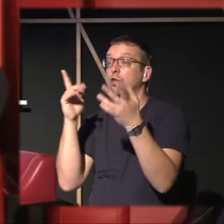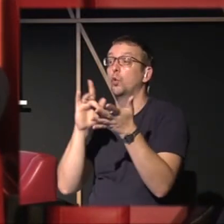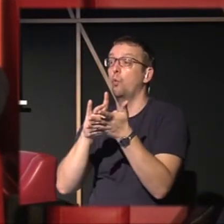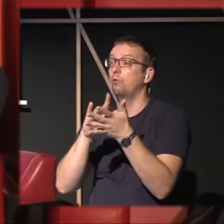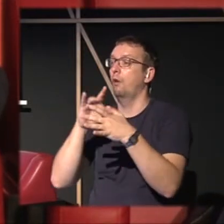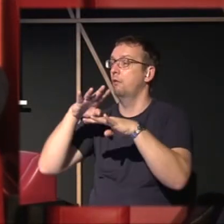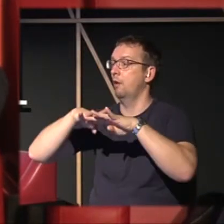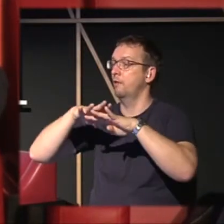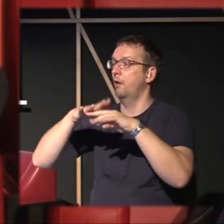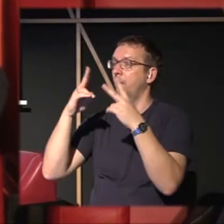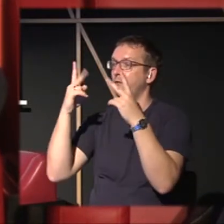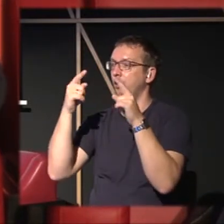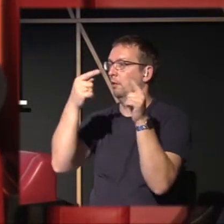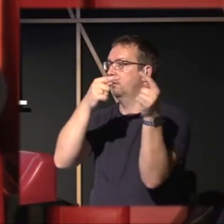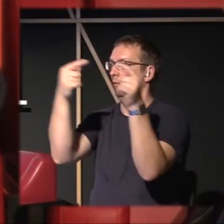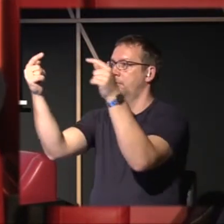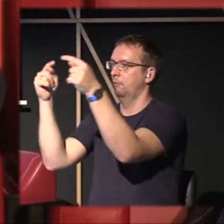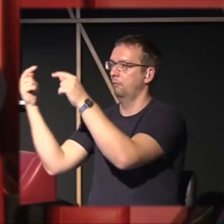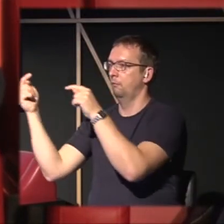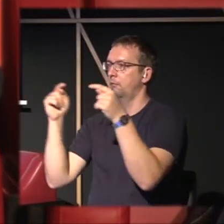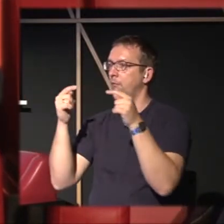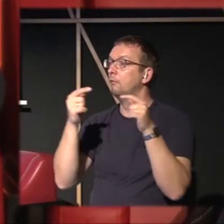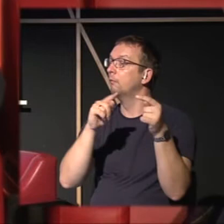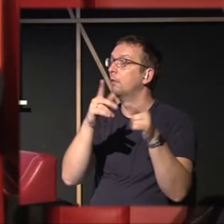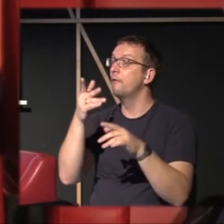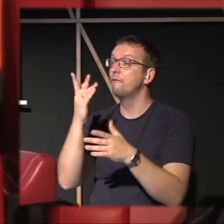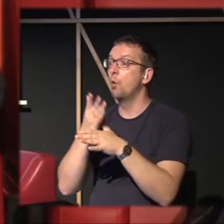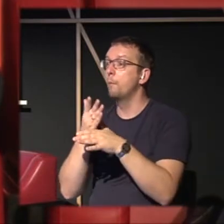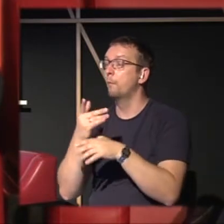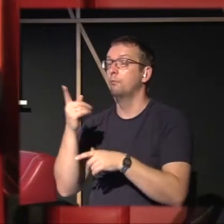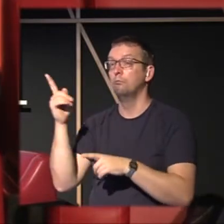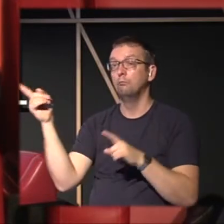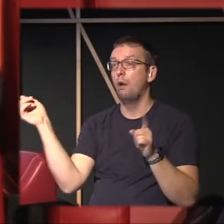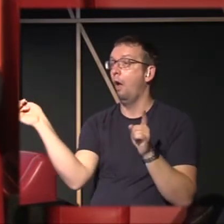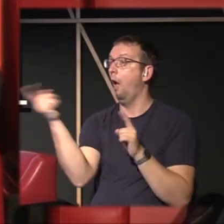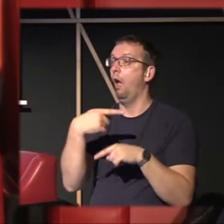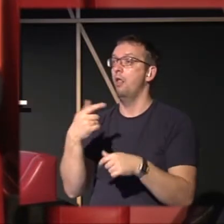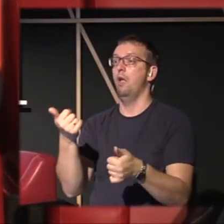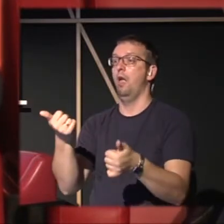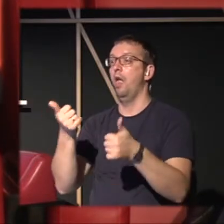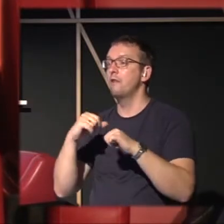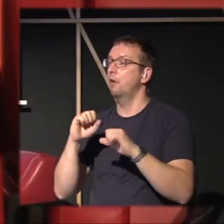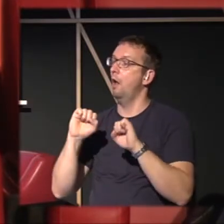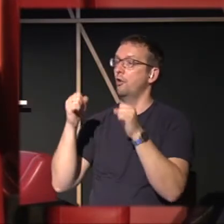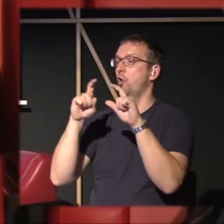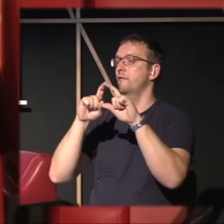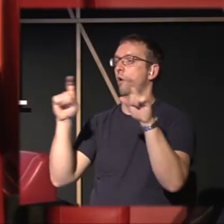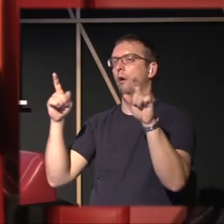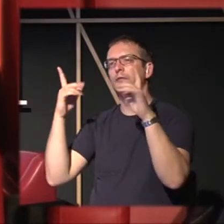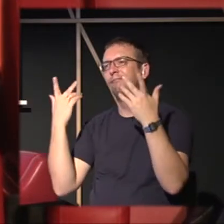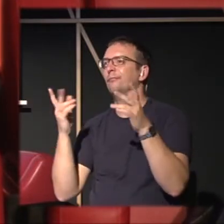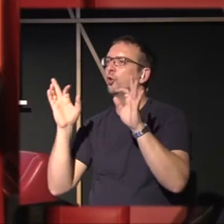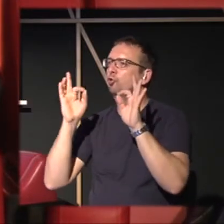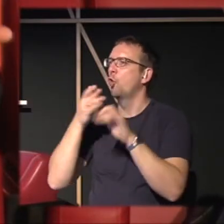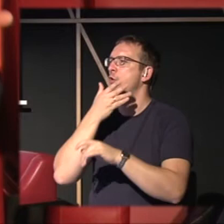from is that it's not just a case of putting a T-shirt on, holding a banner, and that's it. What's the legacy of the weeks of action? How can you bring it to life?